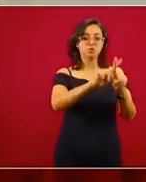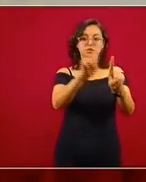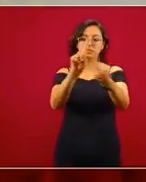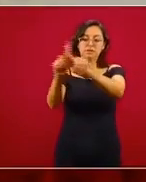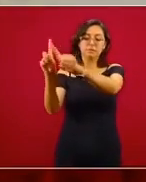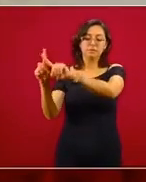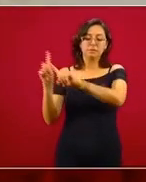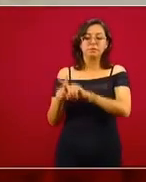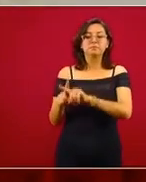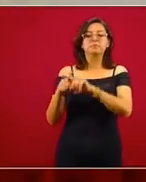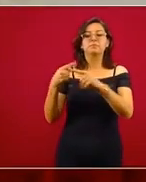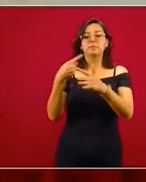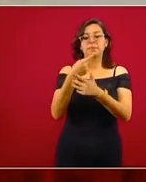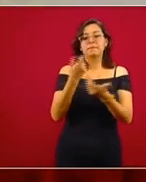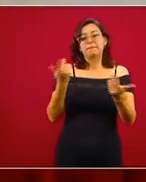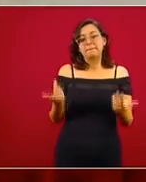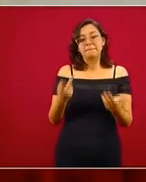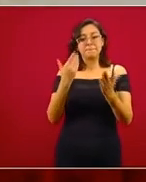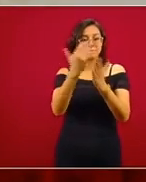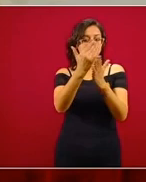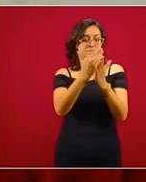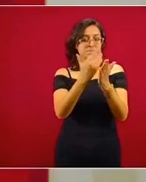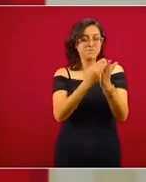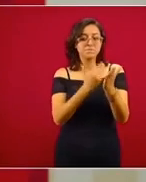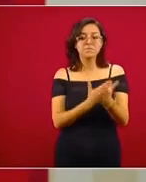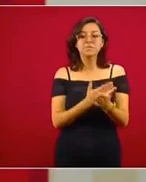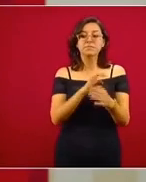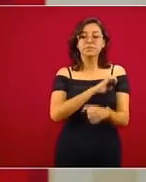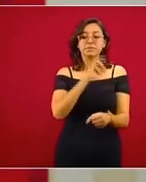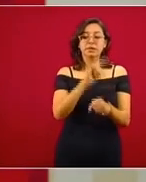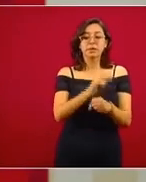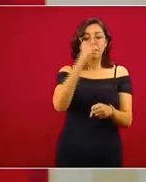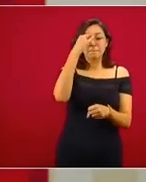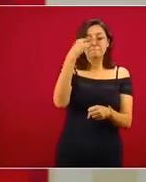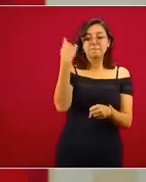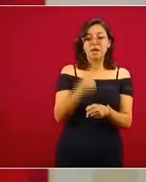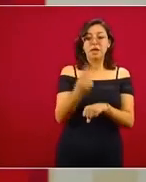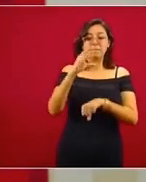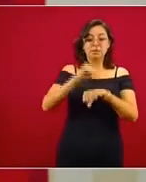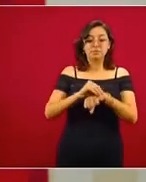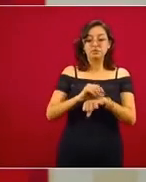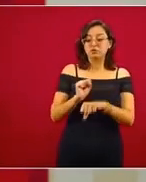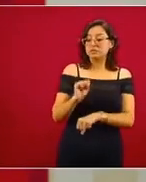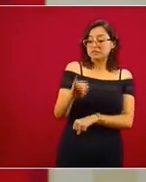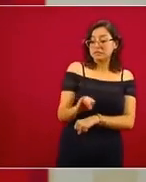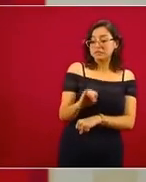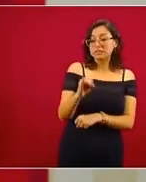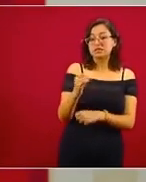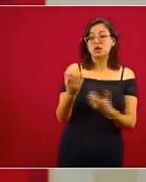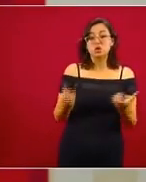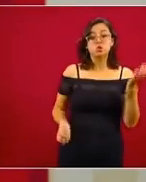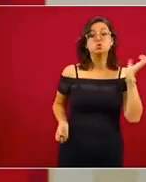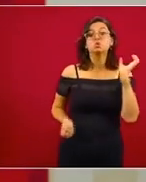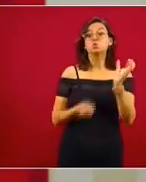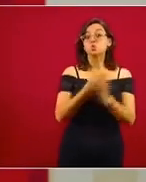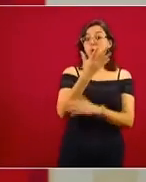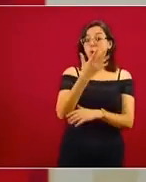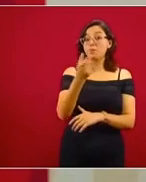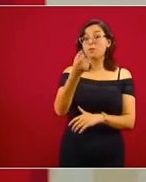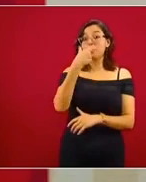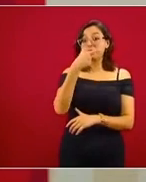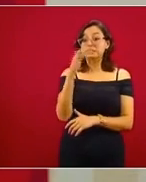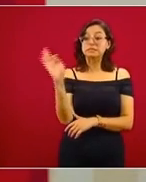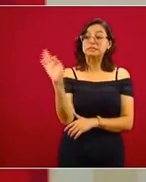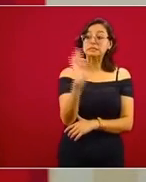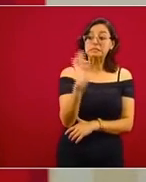as many específico, vamos a other llamarlo un health protocolo, para regulatory considerar agencies in the world, autorizaciones de they emergencia have a de nuevos protocol productos que pudieran ser so